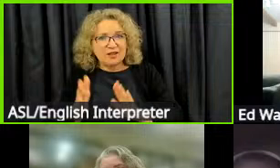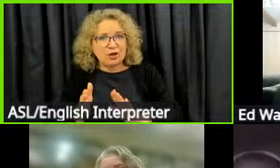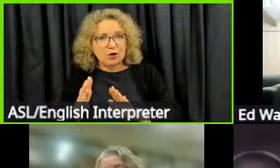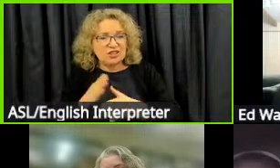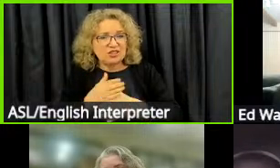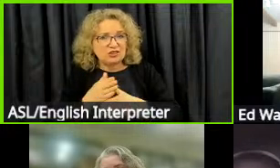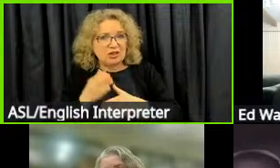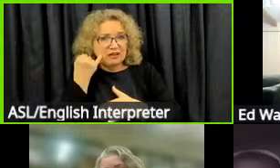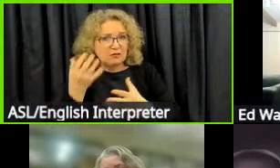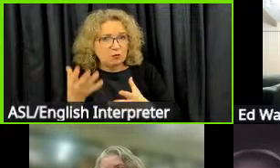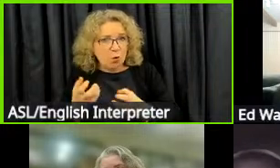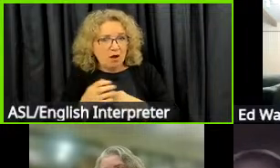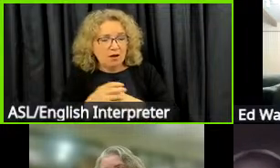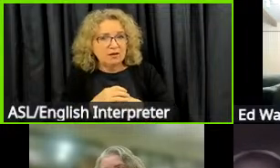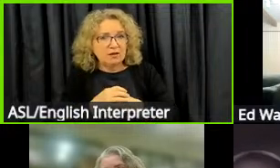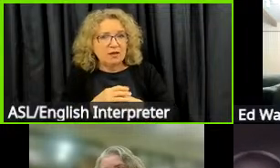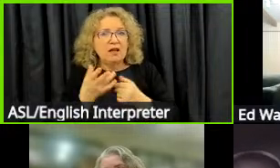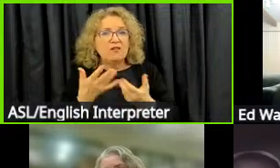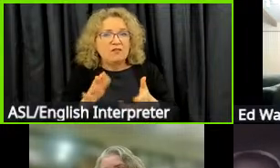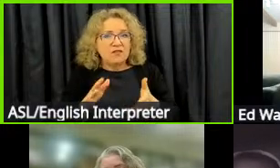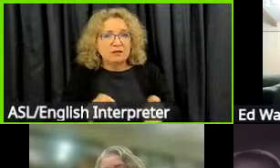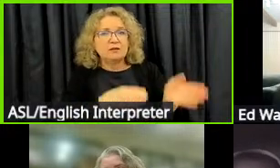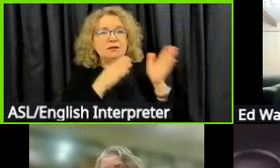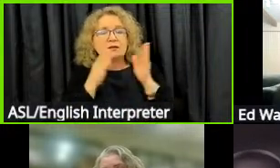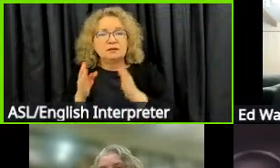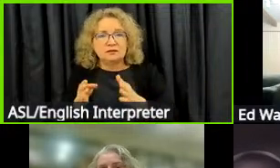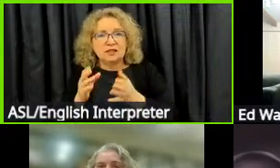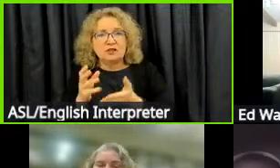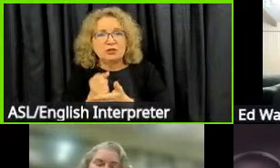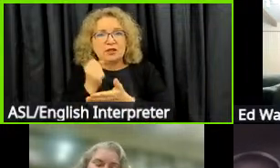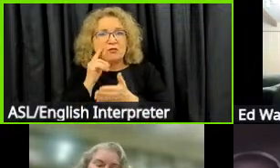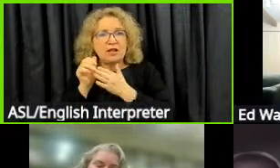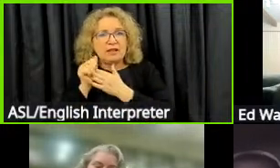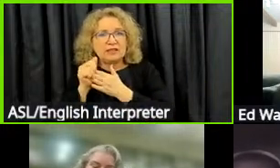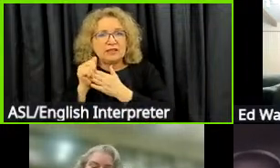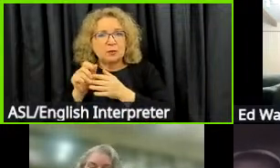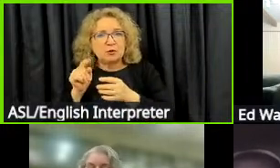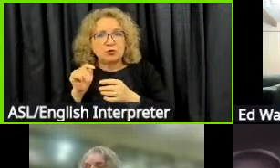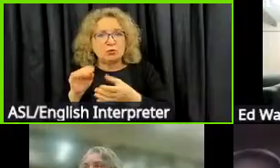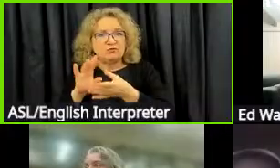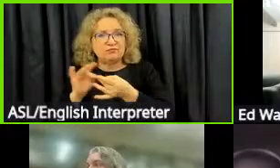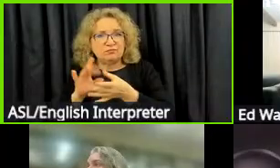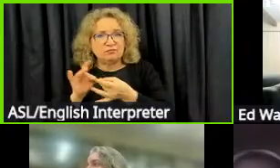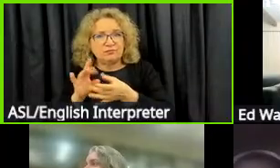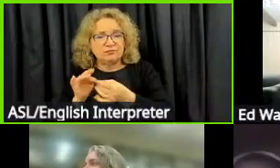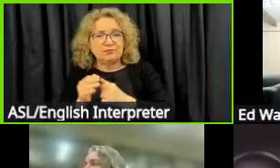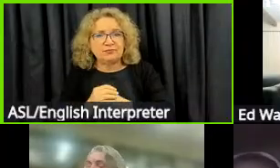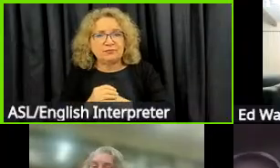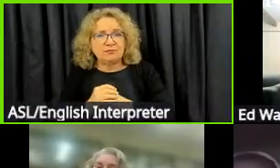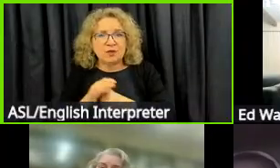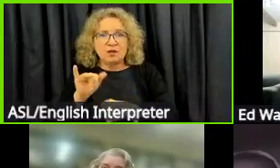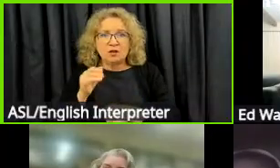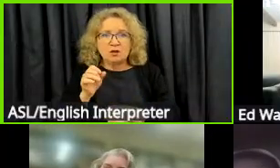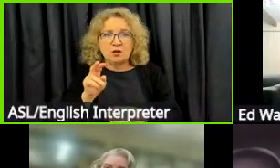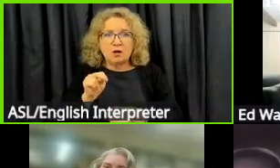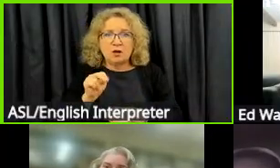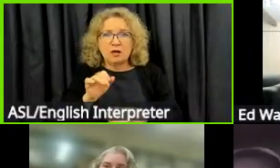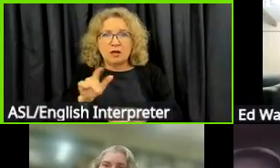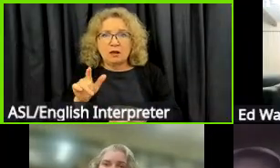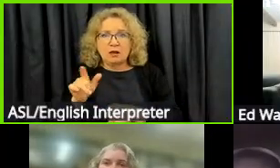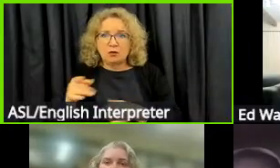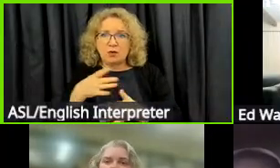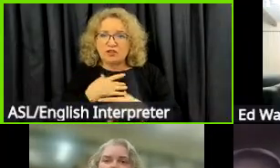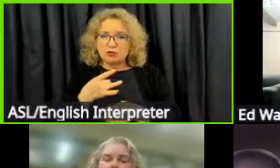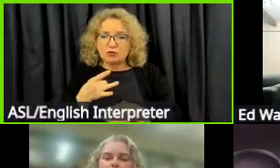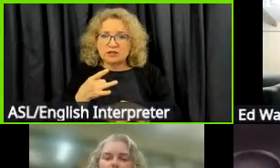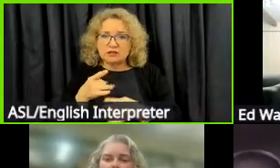opportunity for our leadership to address these advisory group members. Jonelle, are you interested in sharing? And Dr.